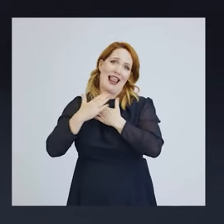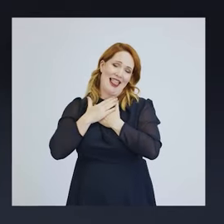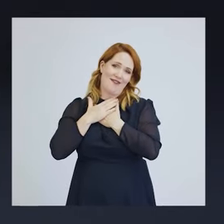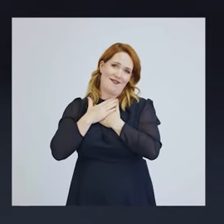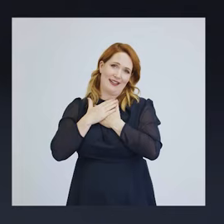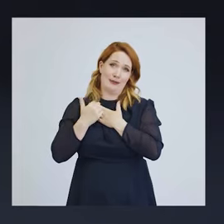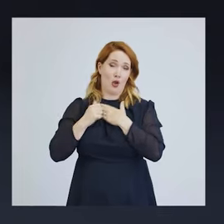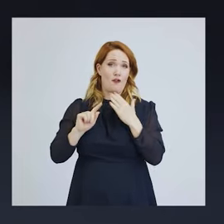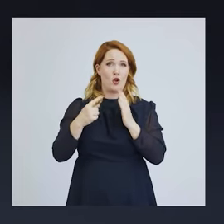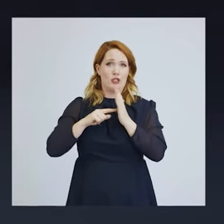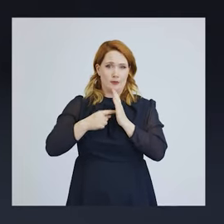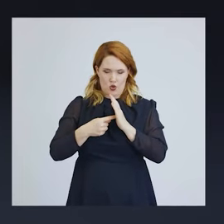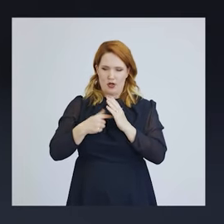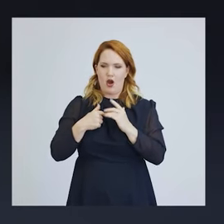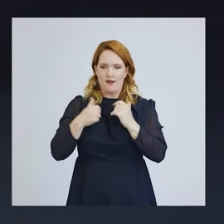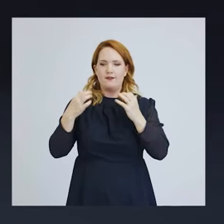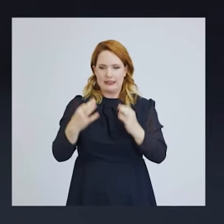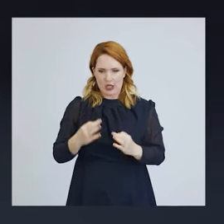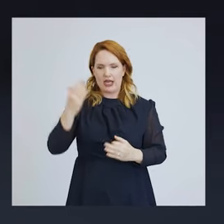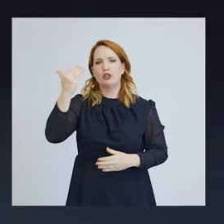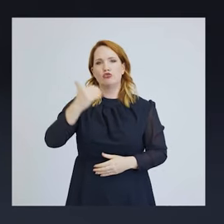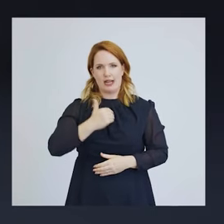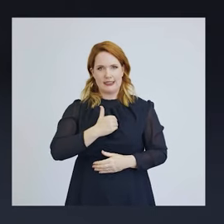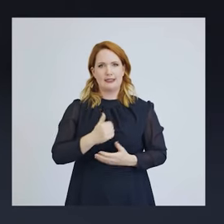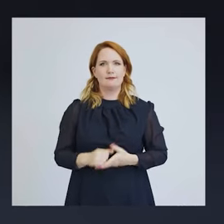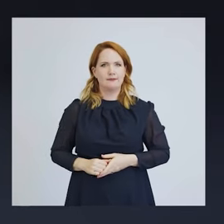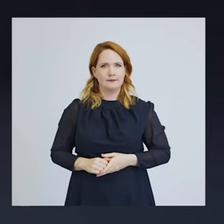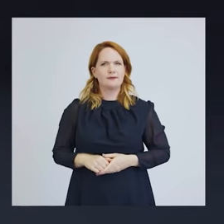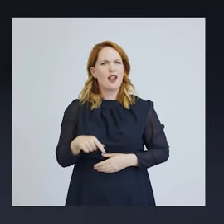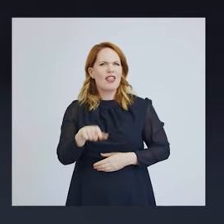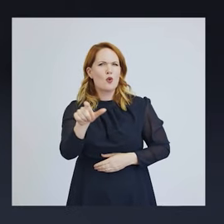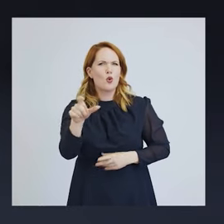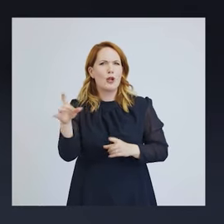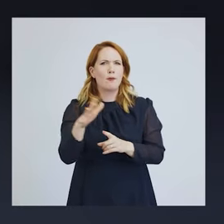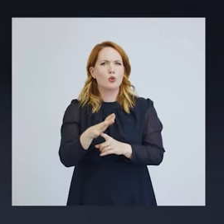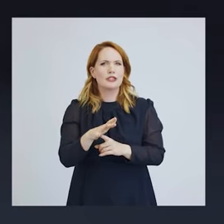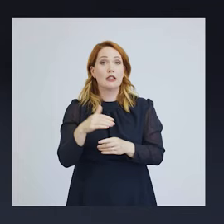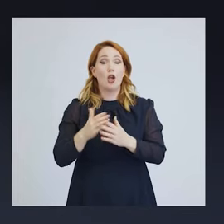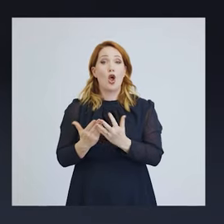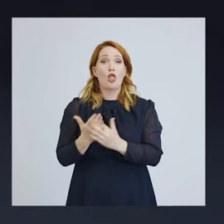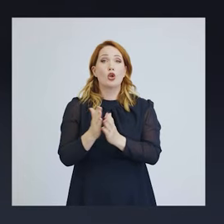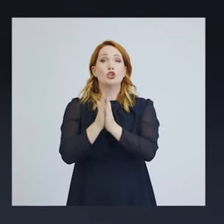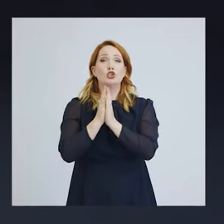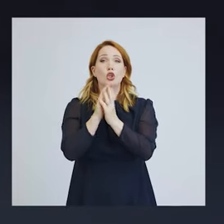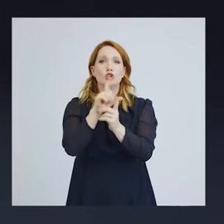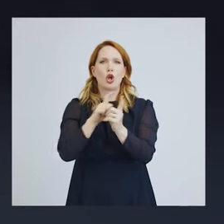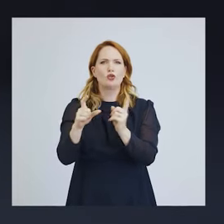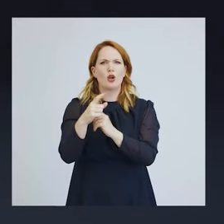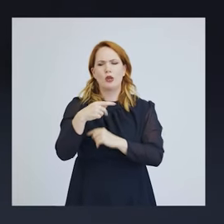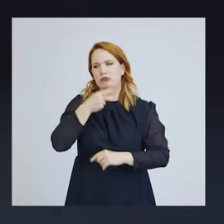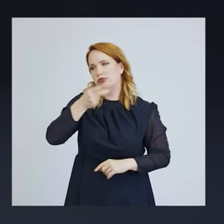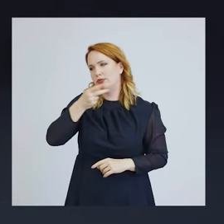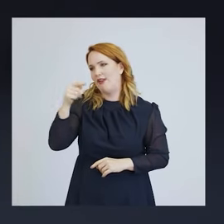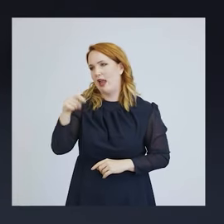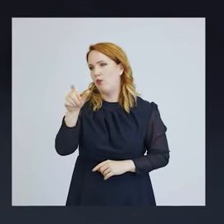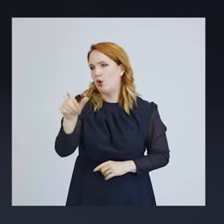or any less. My first point today, I have decided grace. And that's a big word. We say it a